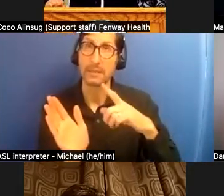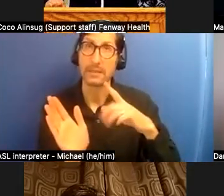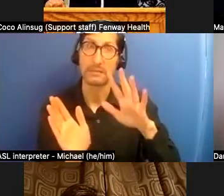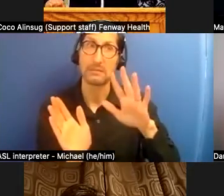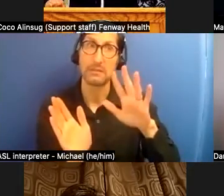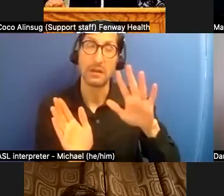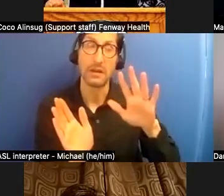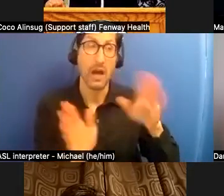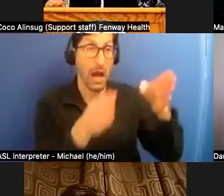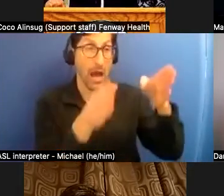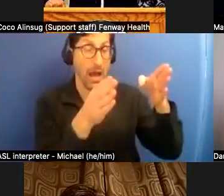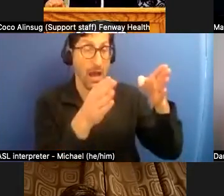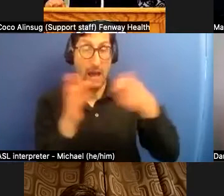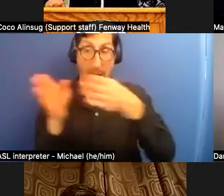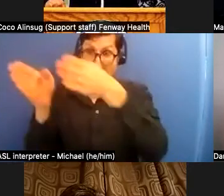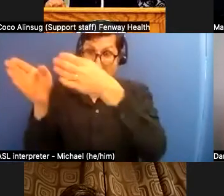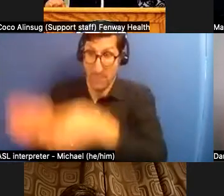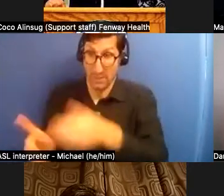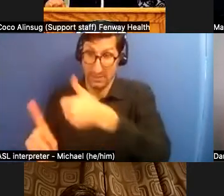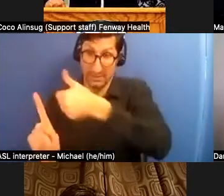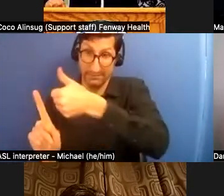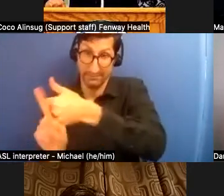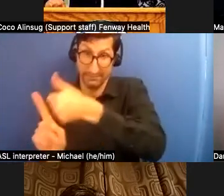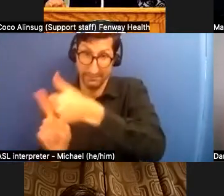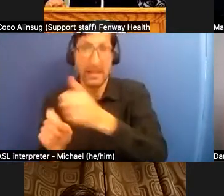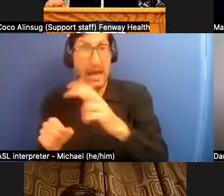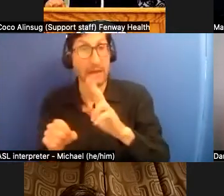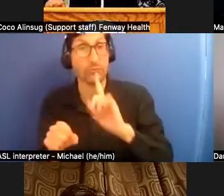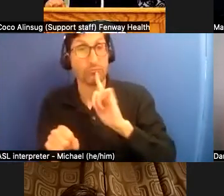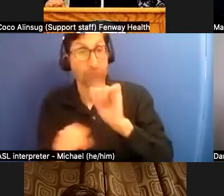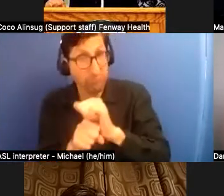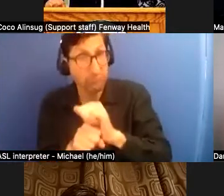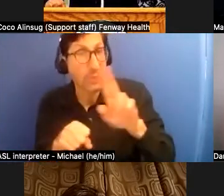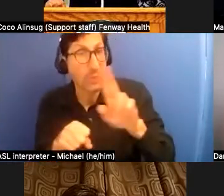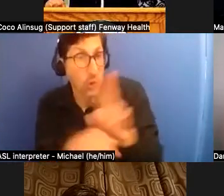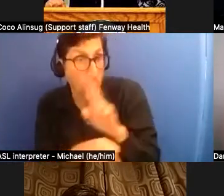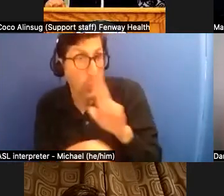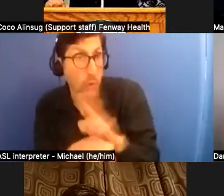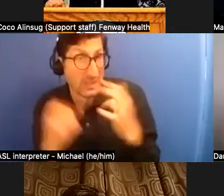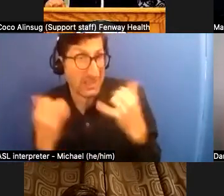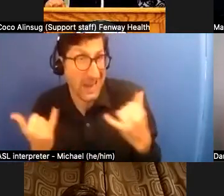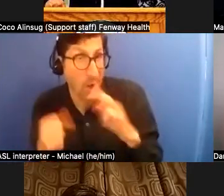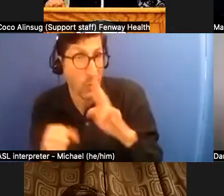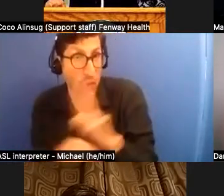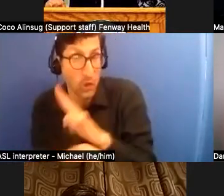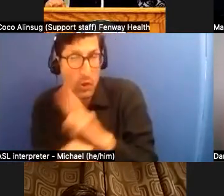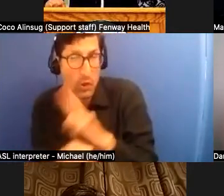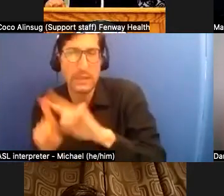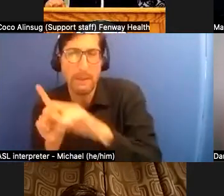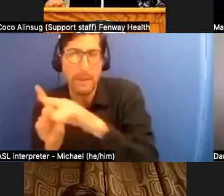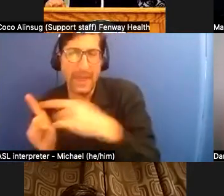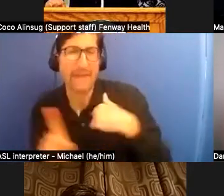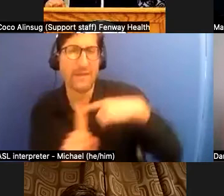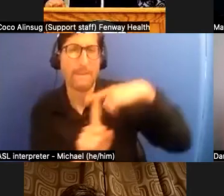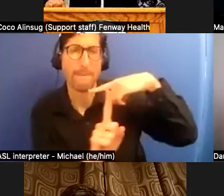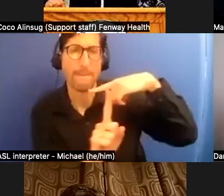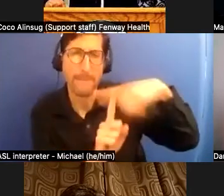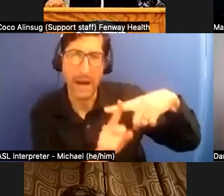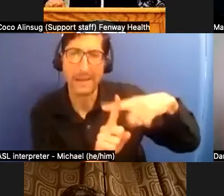helpful for someone that is like, you know, actively using to like have like, you know, something positive in their life to